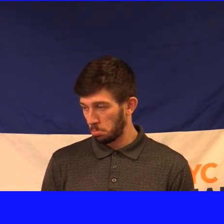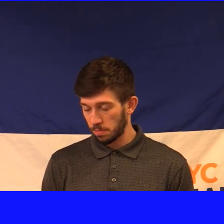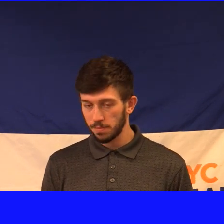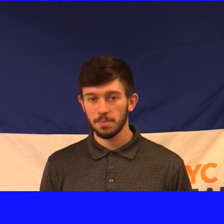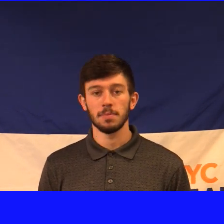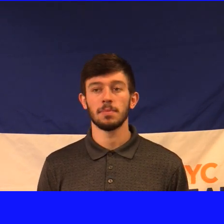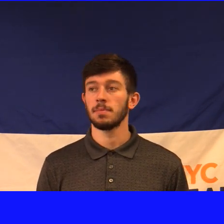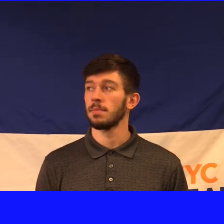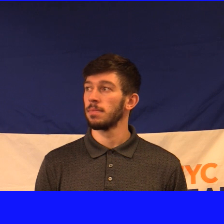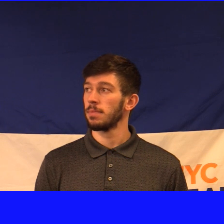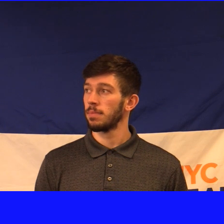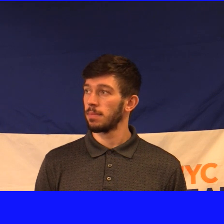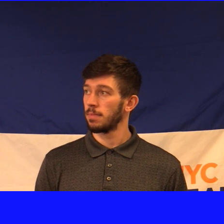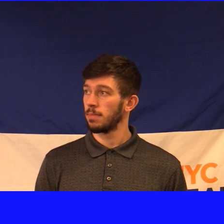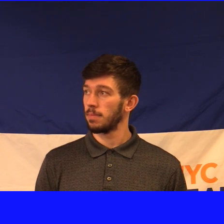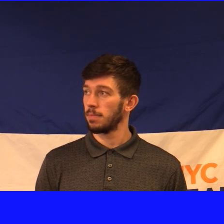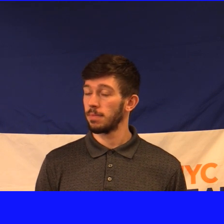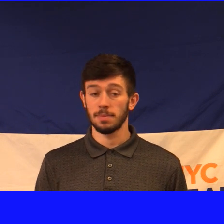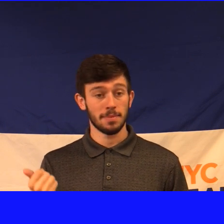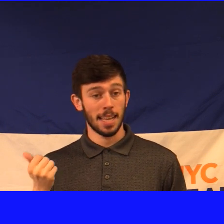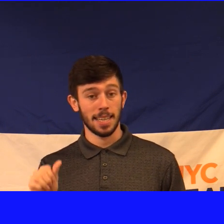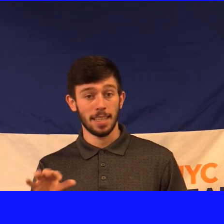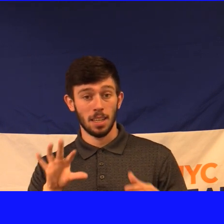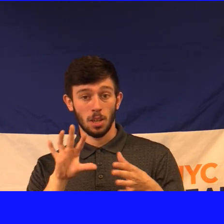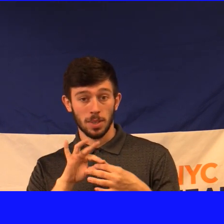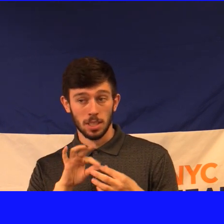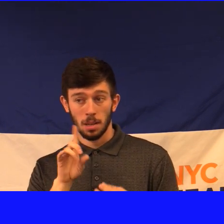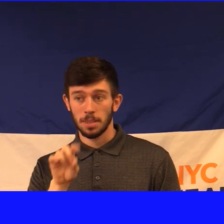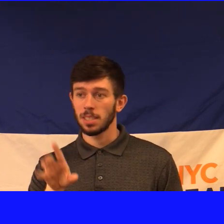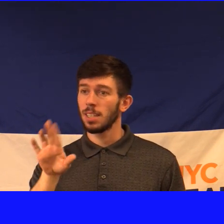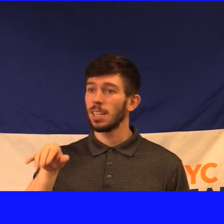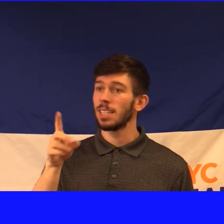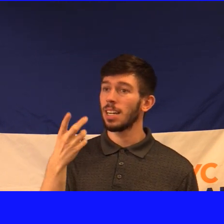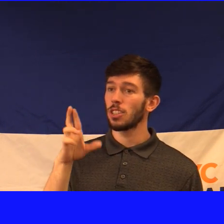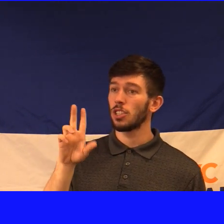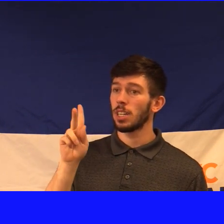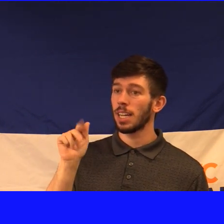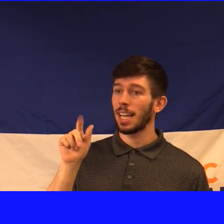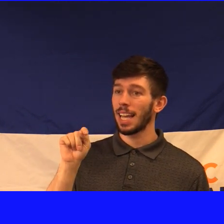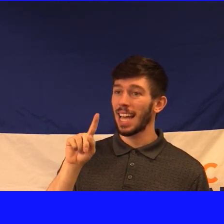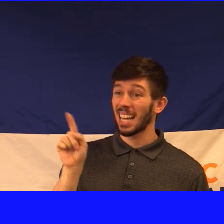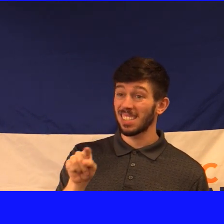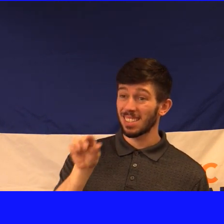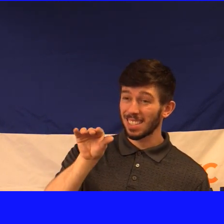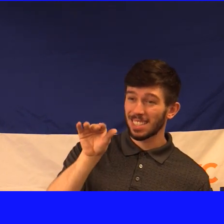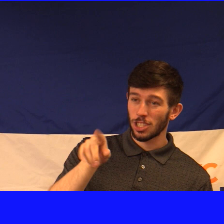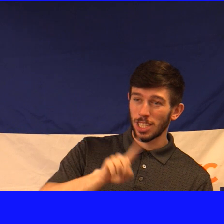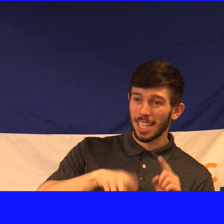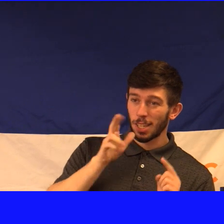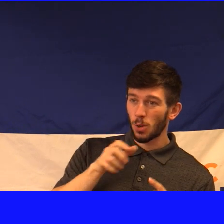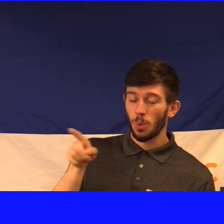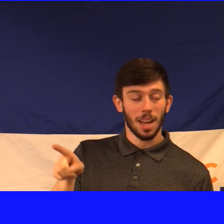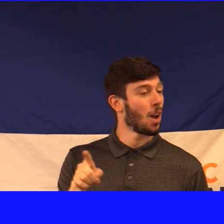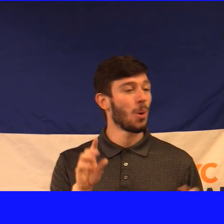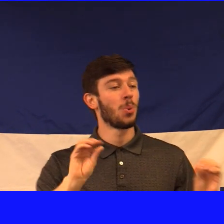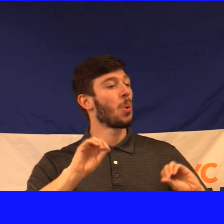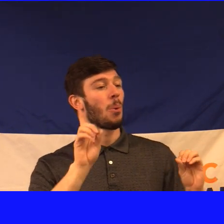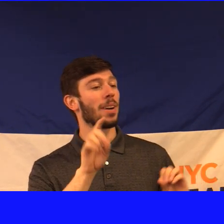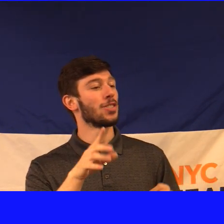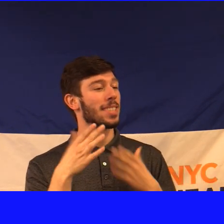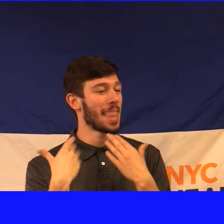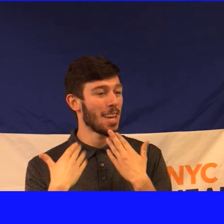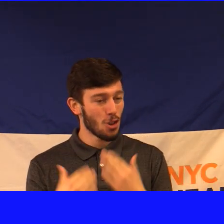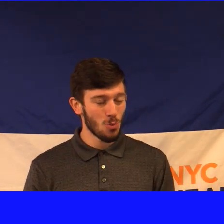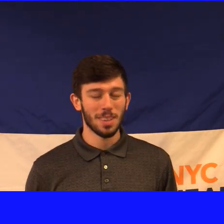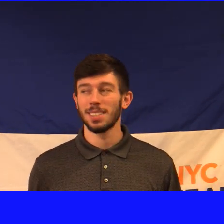Dr. Katz, do you have any questions or comments? Dr. Katz, she can't hear you, too far away from the table. No questions. Thank you.